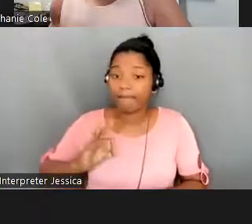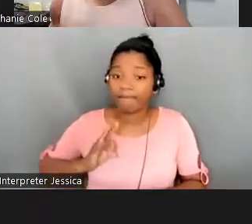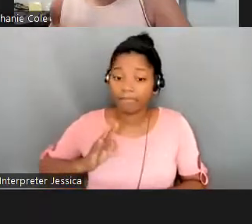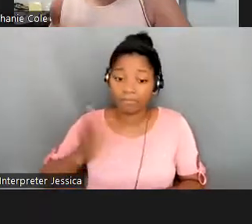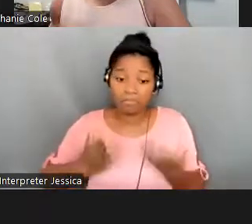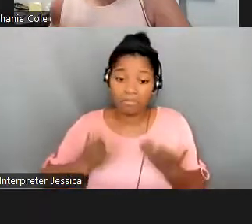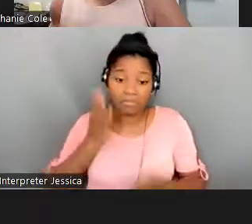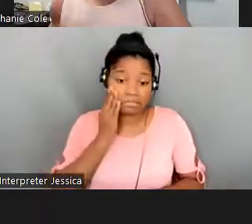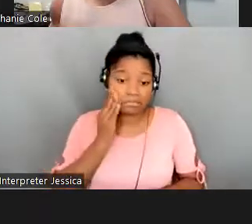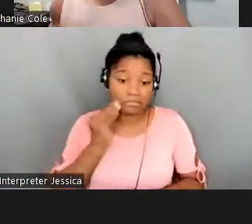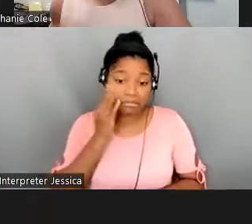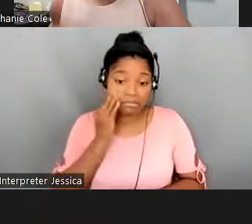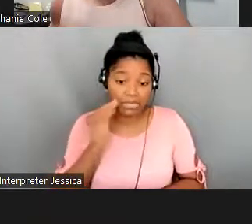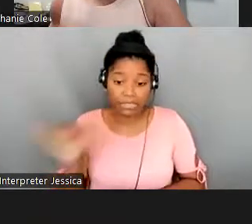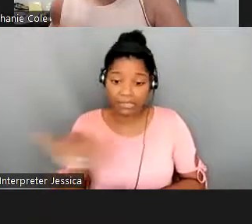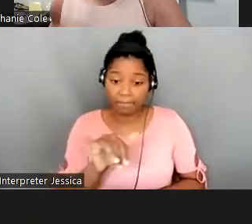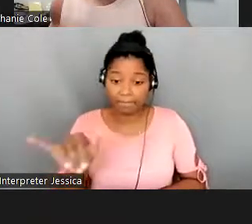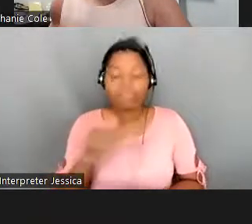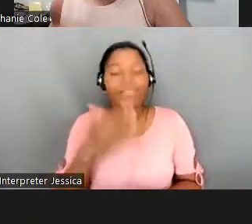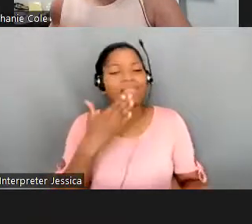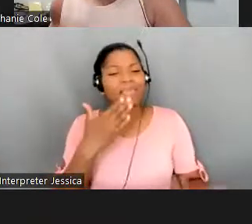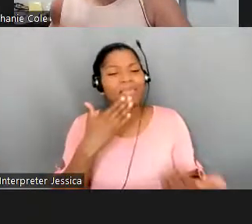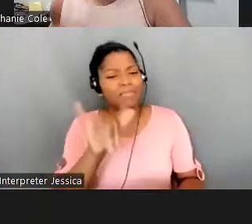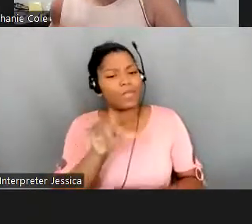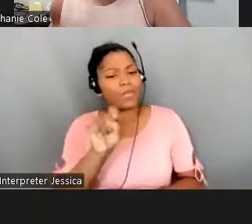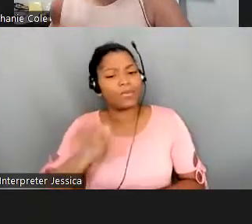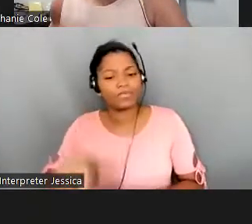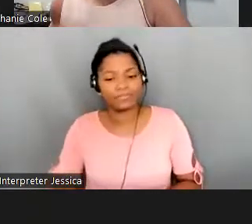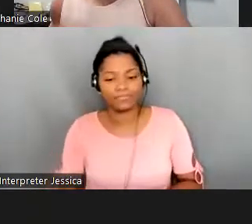experience with this as well. Thanks for that question.